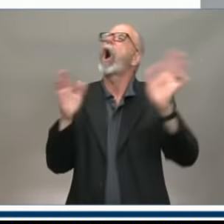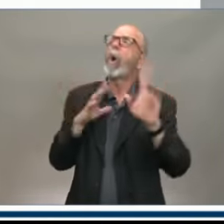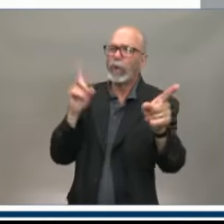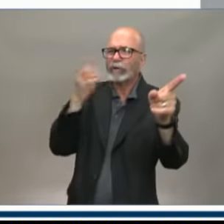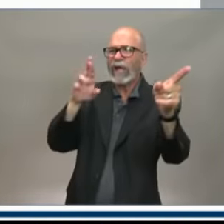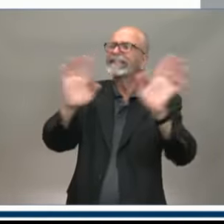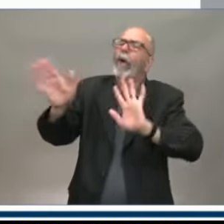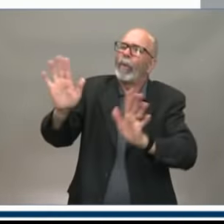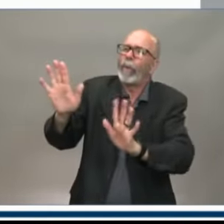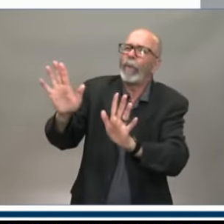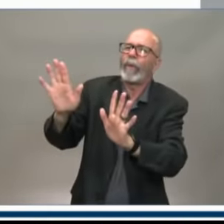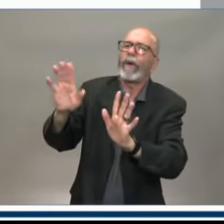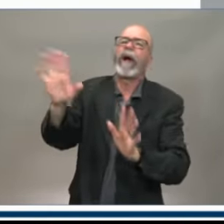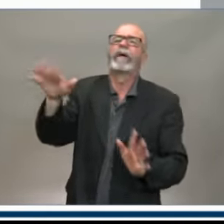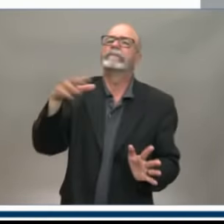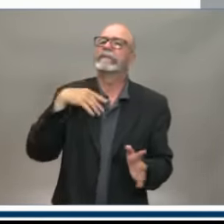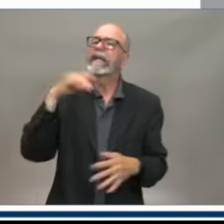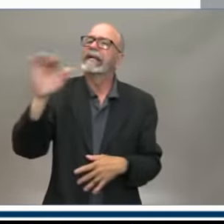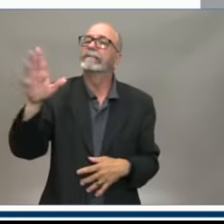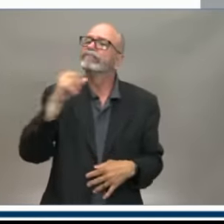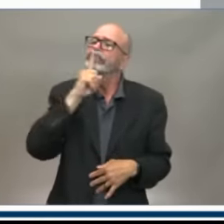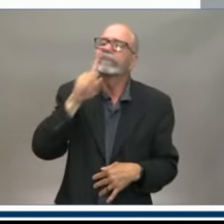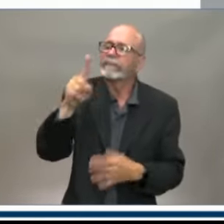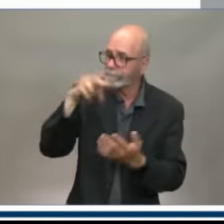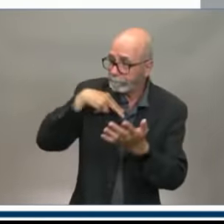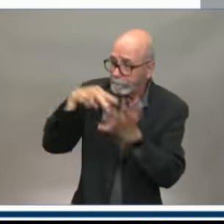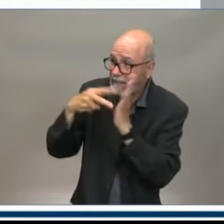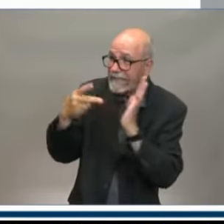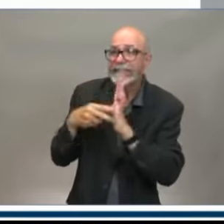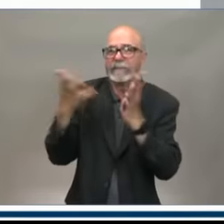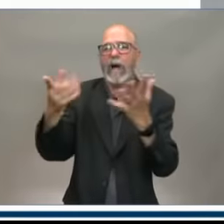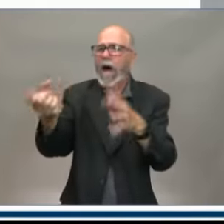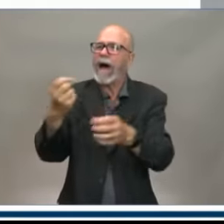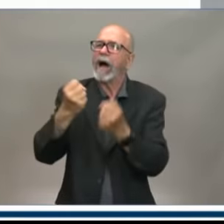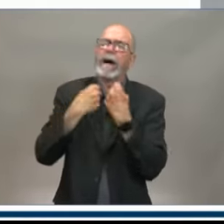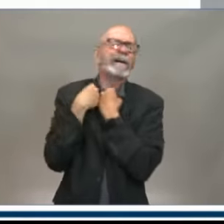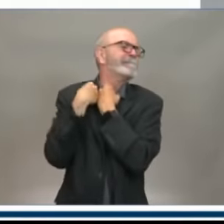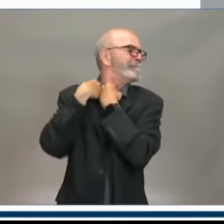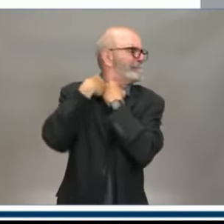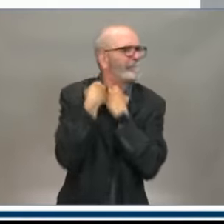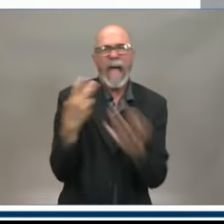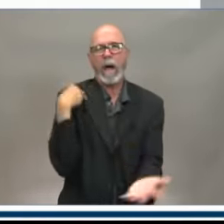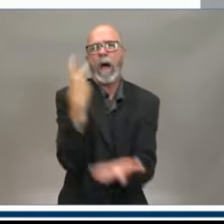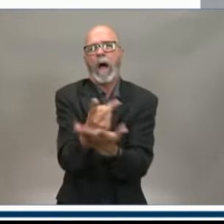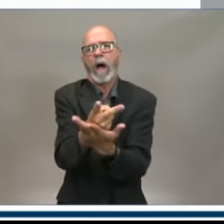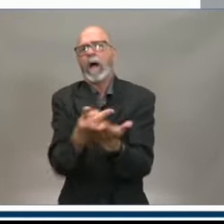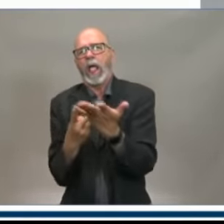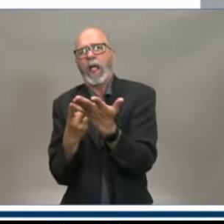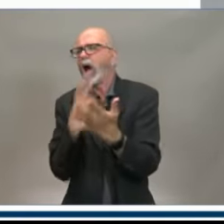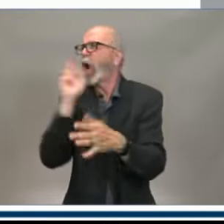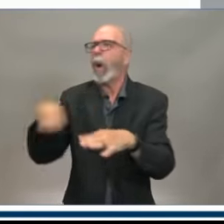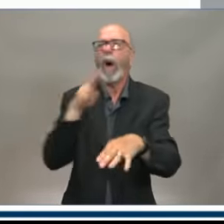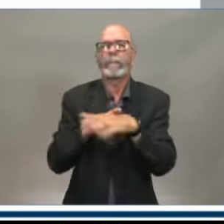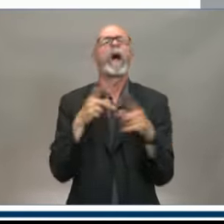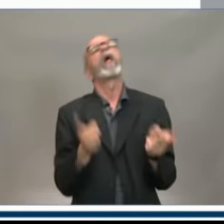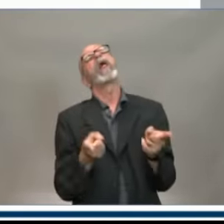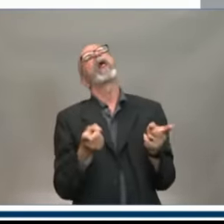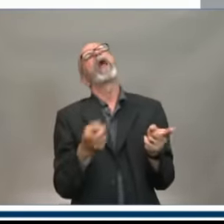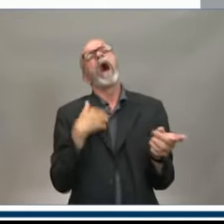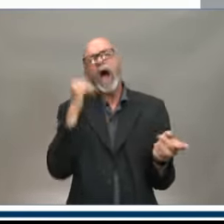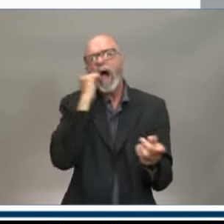unusual fatigue. So there is some interpretation in that. Yes, there may be some people, but we're well aware of the possibility